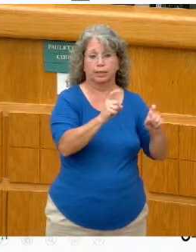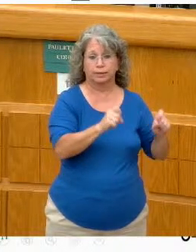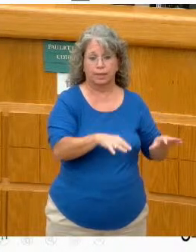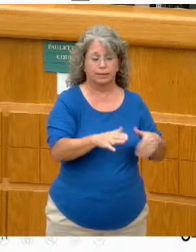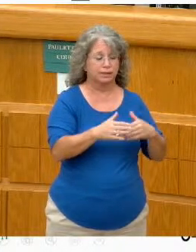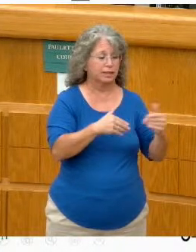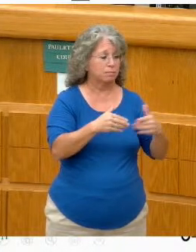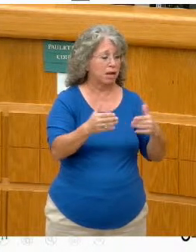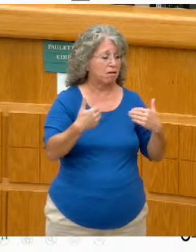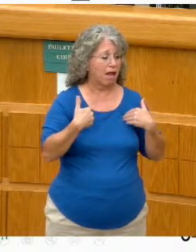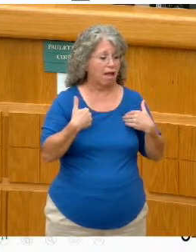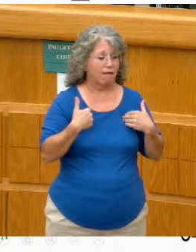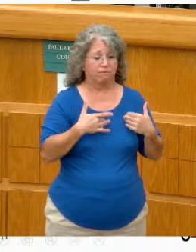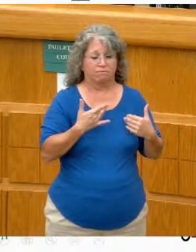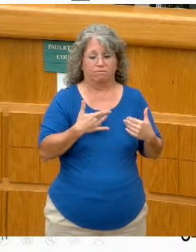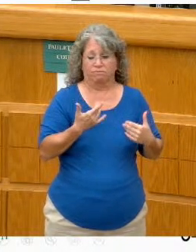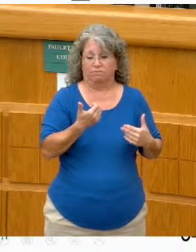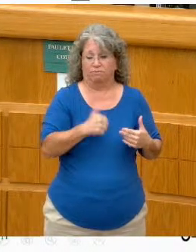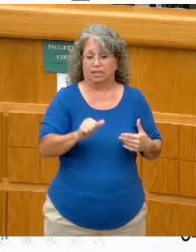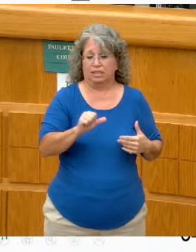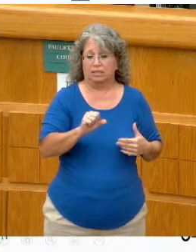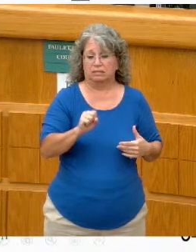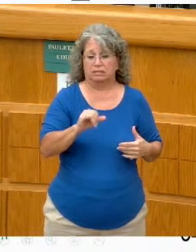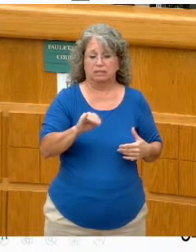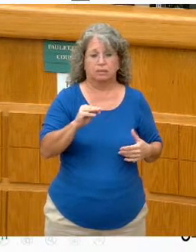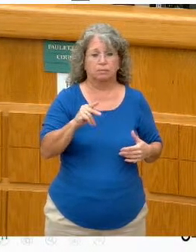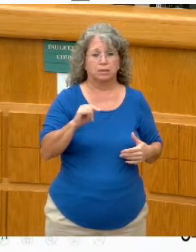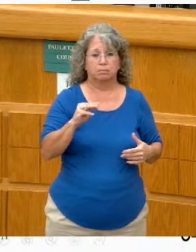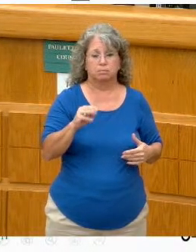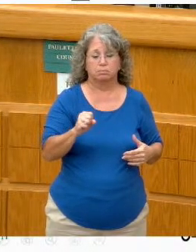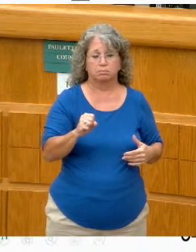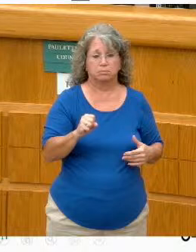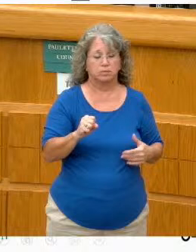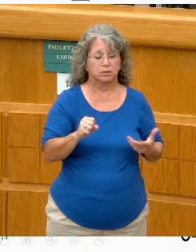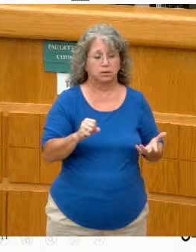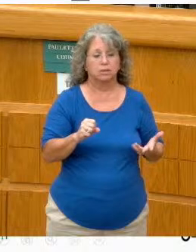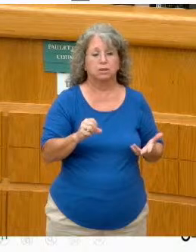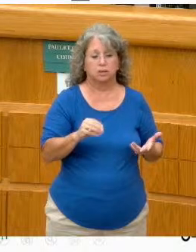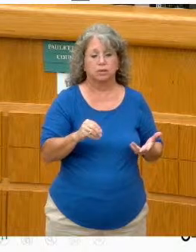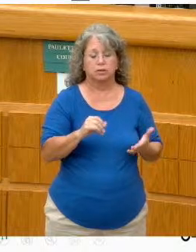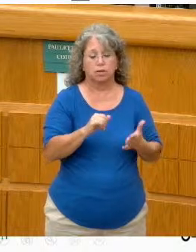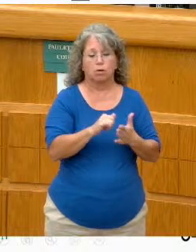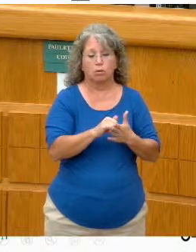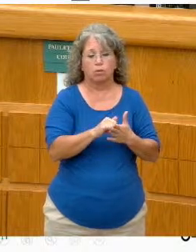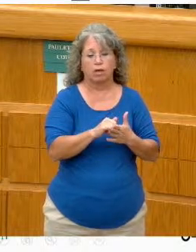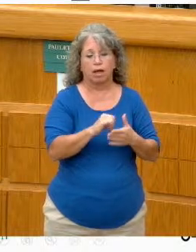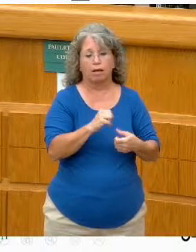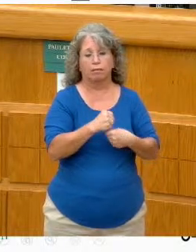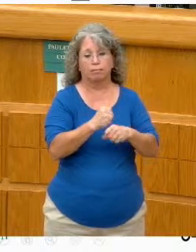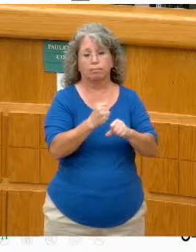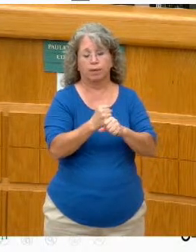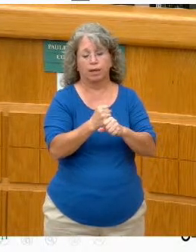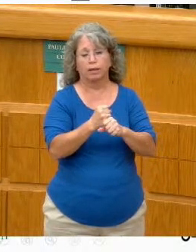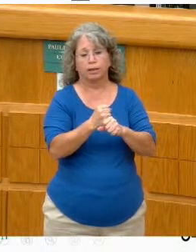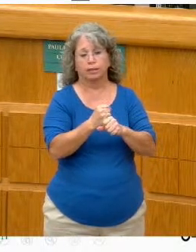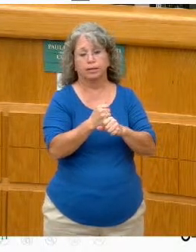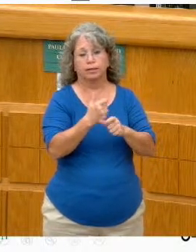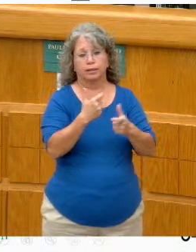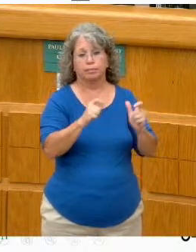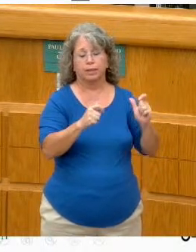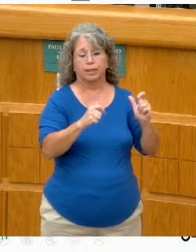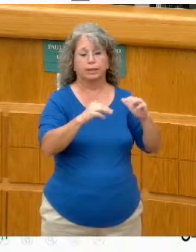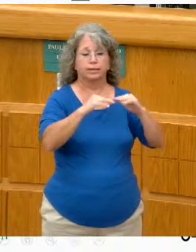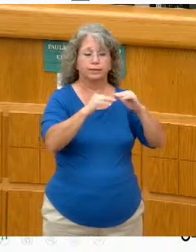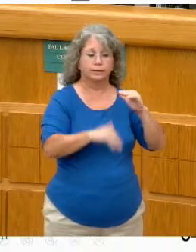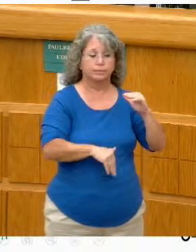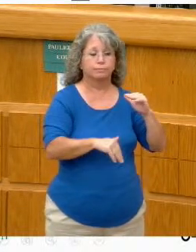a role in the sort of dramatic decrease in the number of percent positives that we saw. I don't know if that has changed